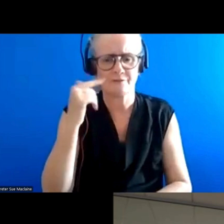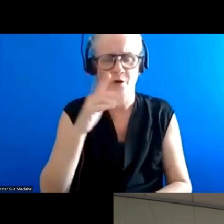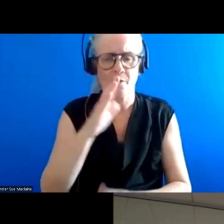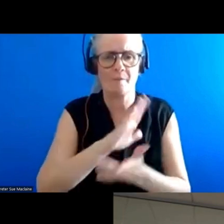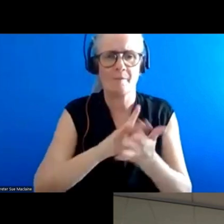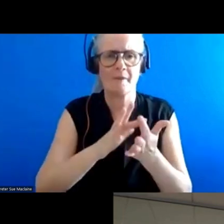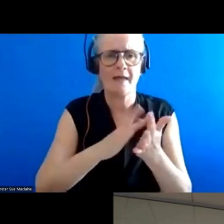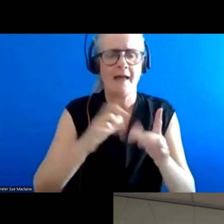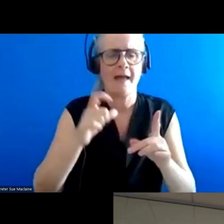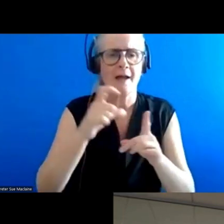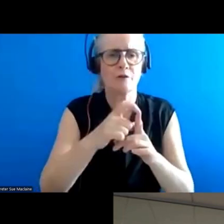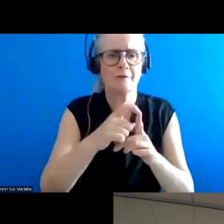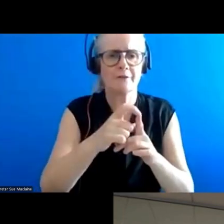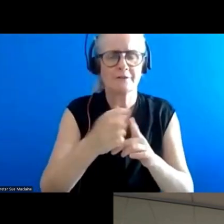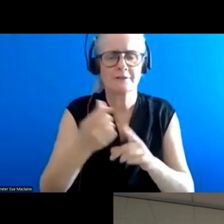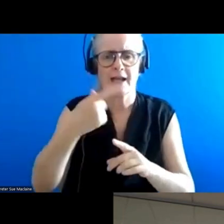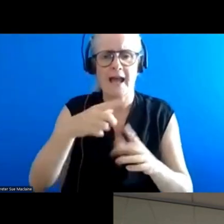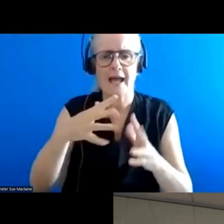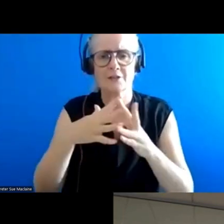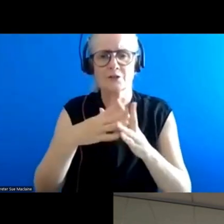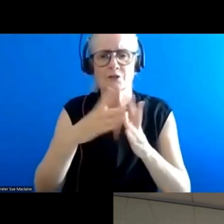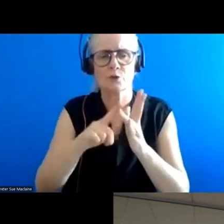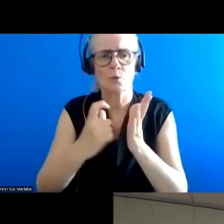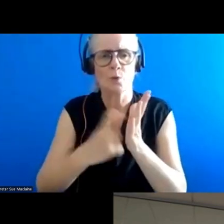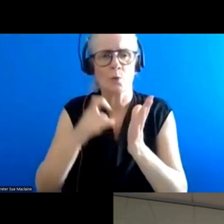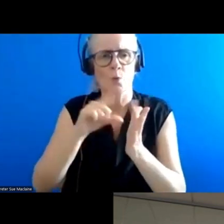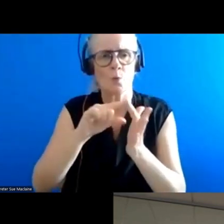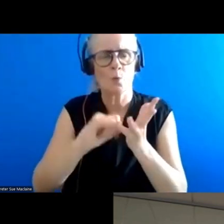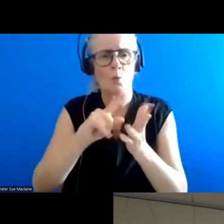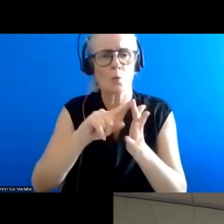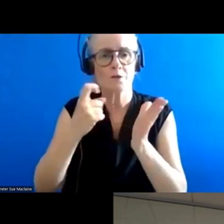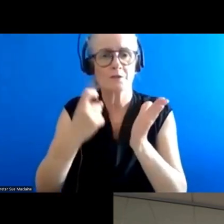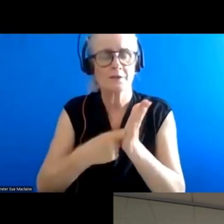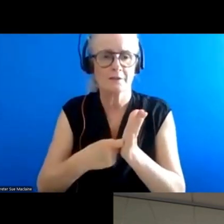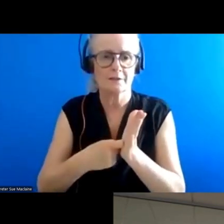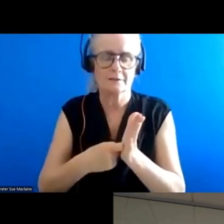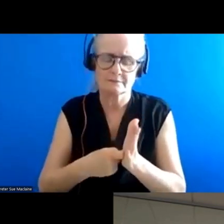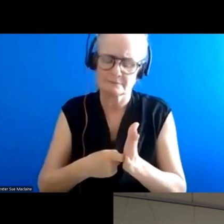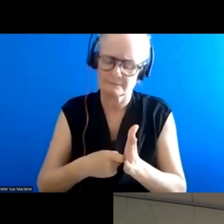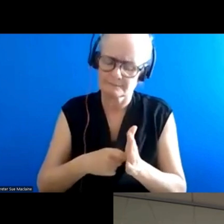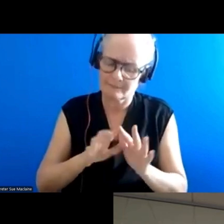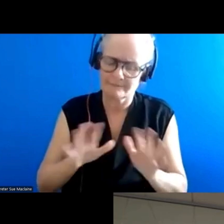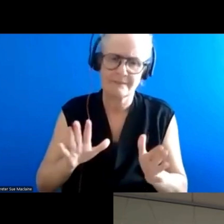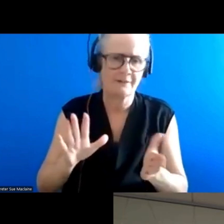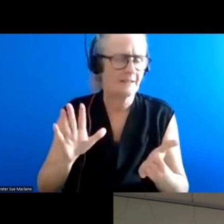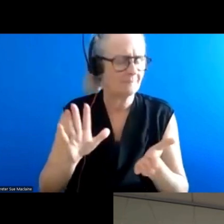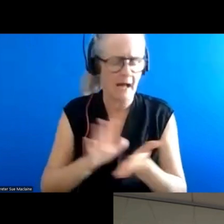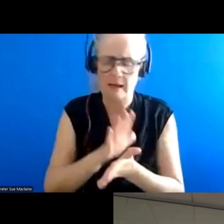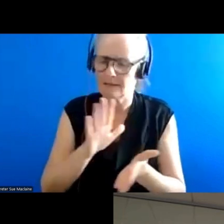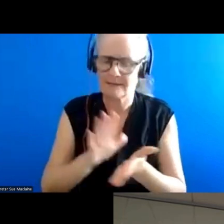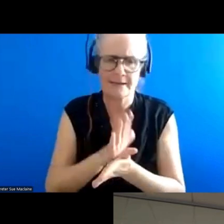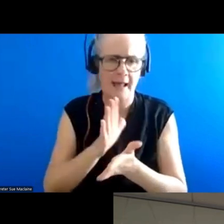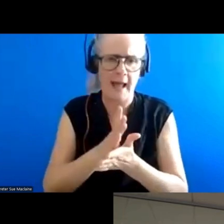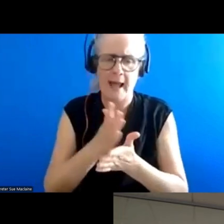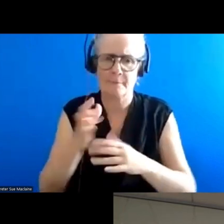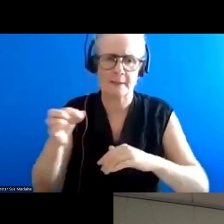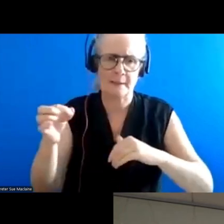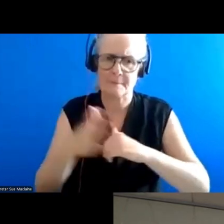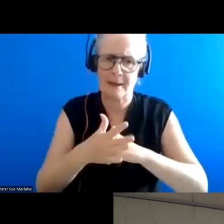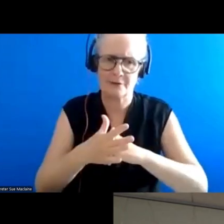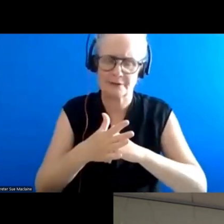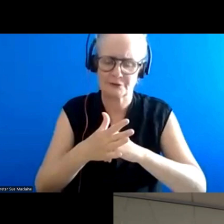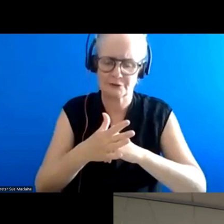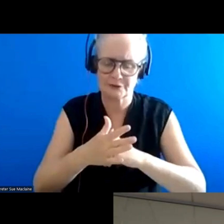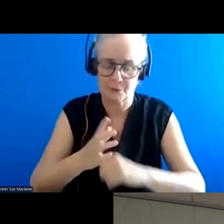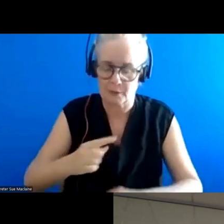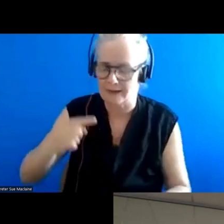Herefordshire and Worcestershire, and that still looms large in some people's